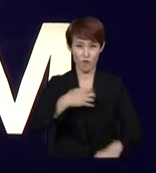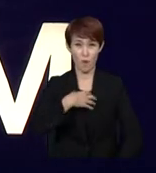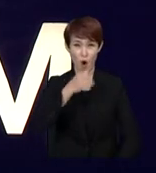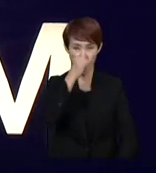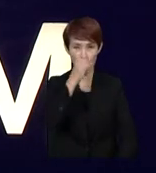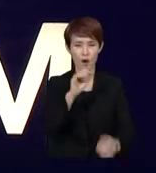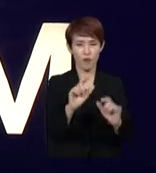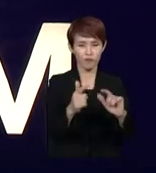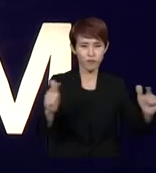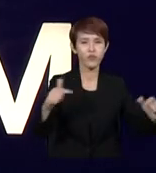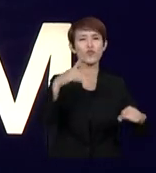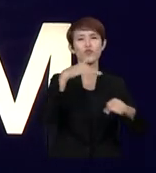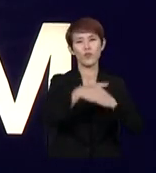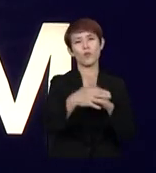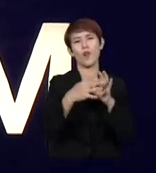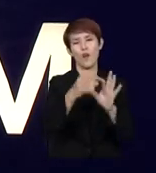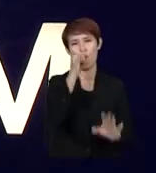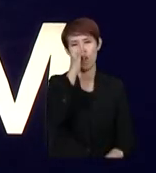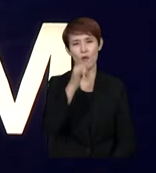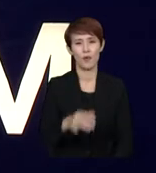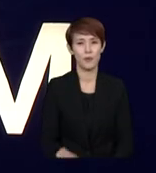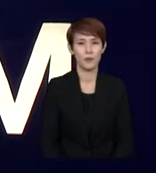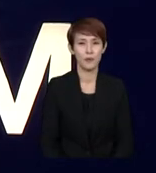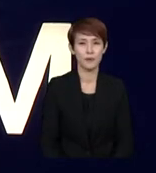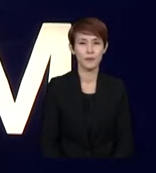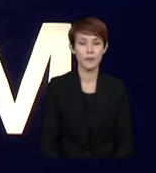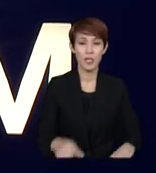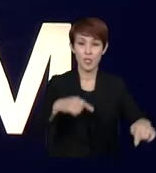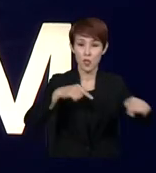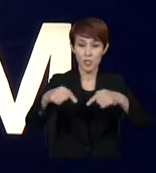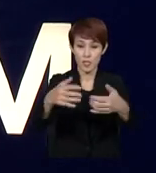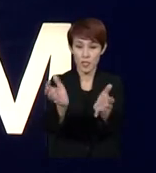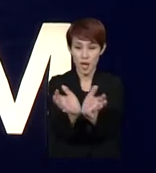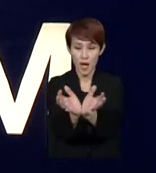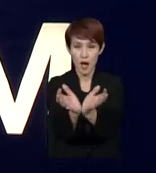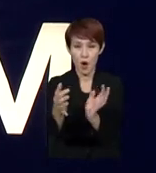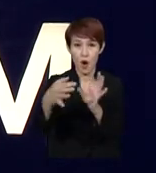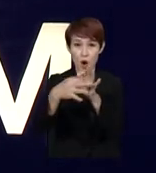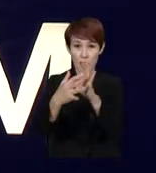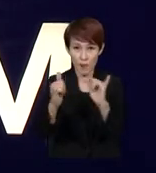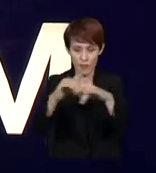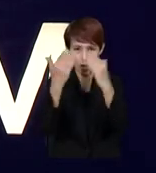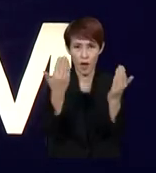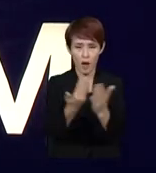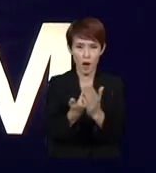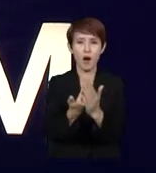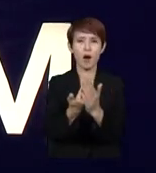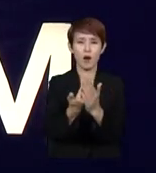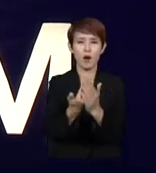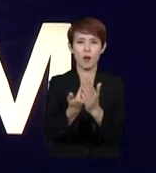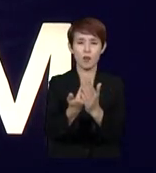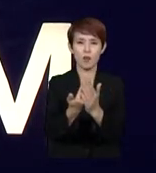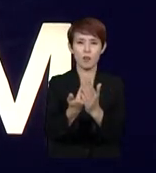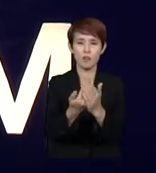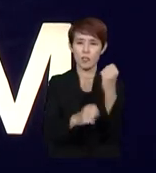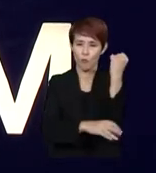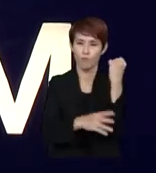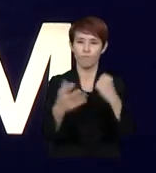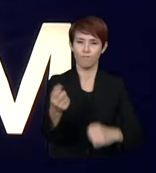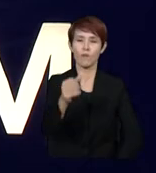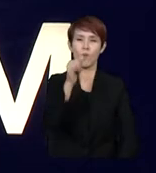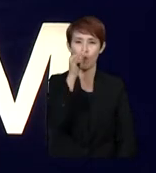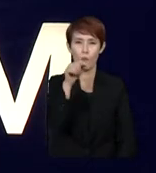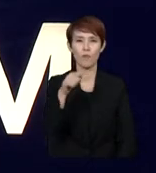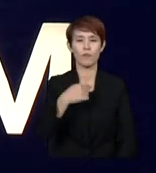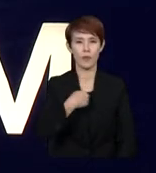party politics, everybody else is illegitimate, and to claim at the level of the people, that whoever doesn't agree with my understanding of the